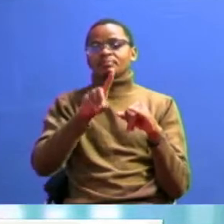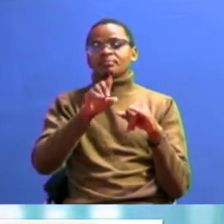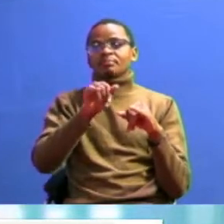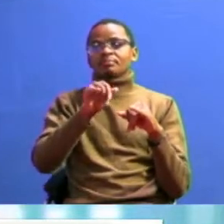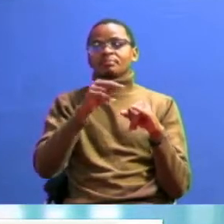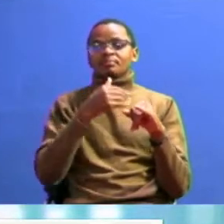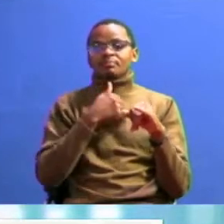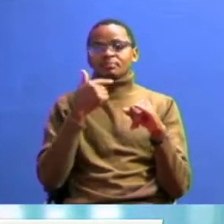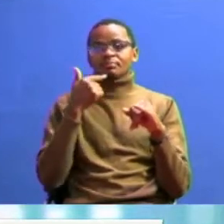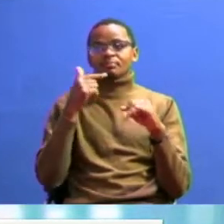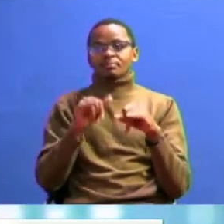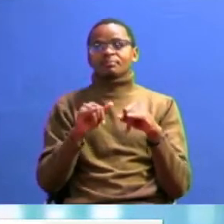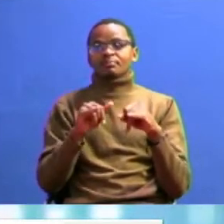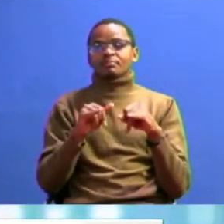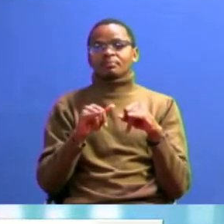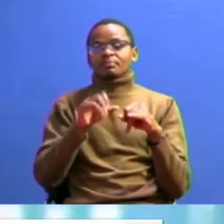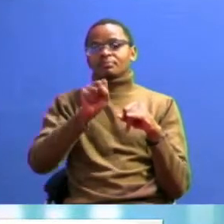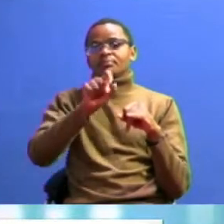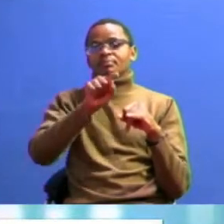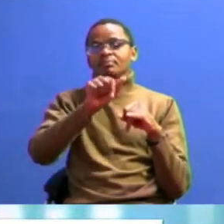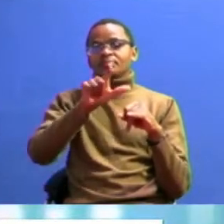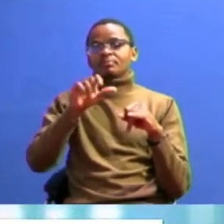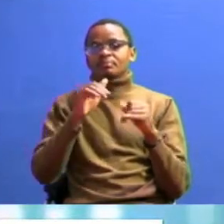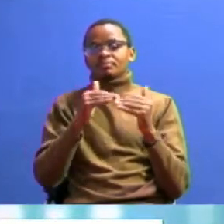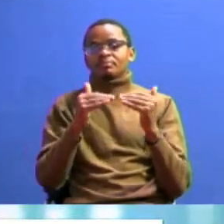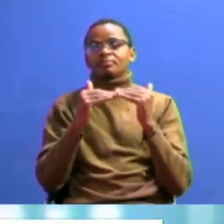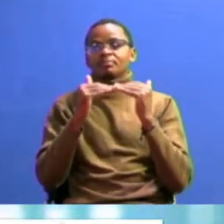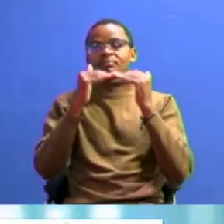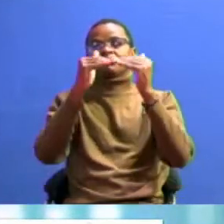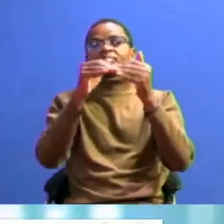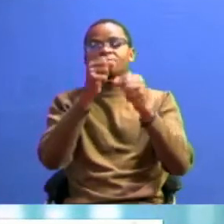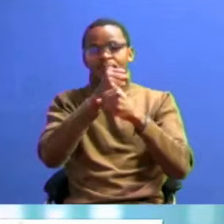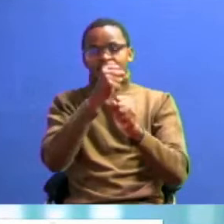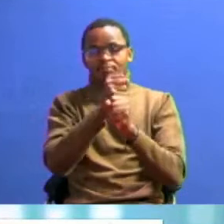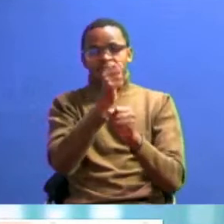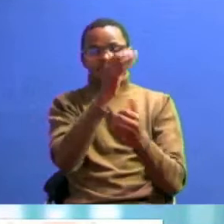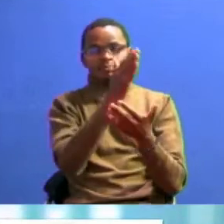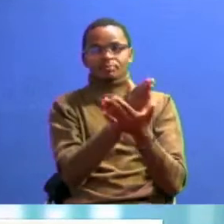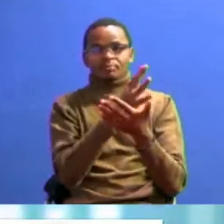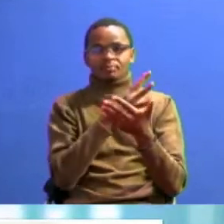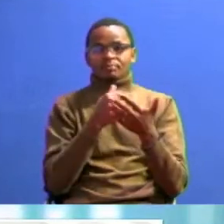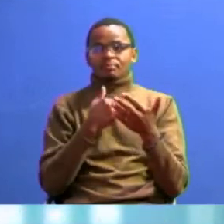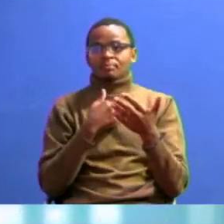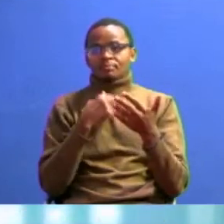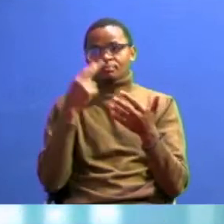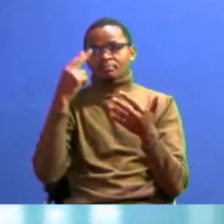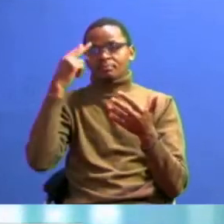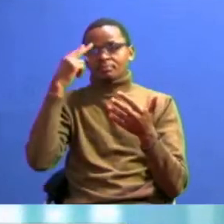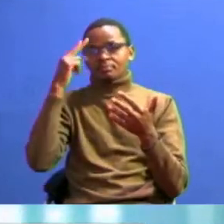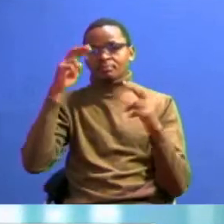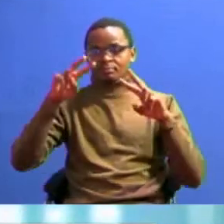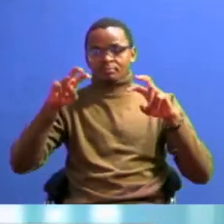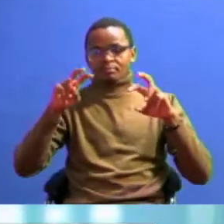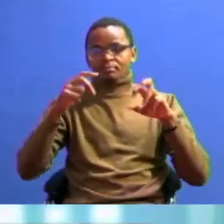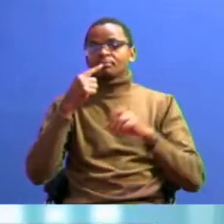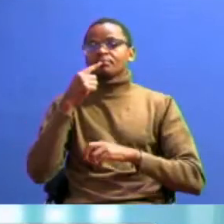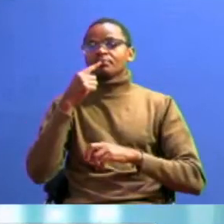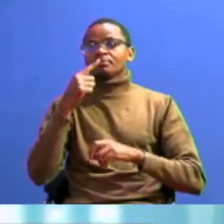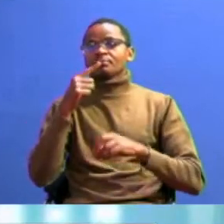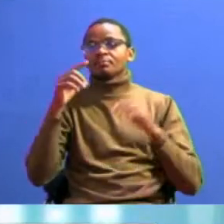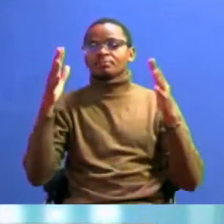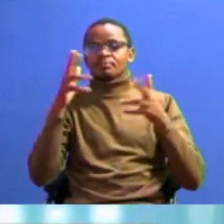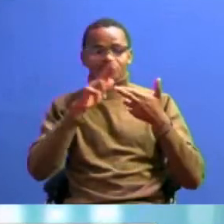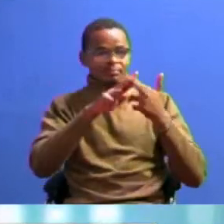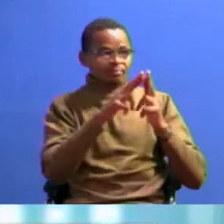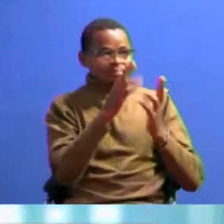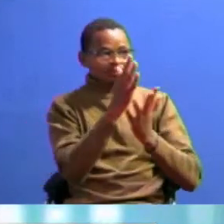would have just remained subtle. So it pushes it up to make it a reality. And we have seen, the research tells us, there's a big